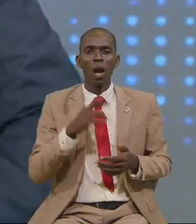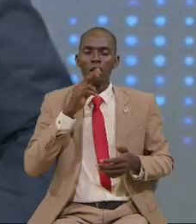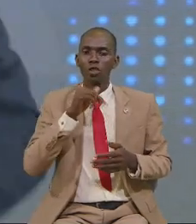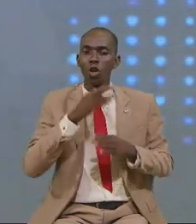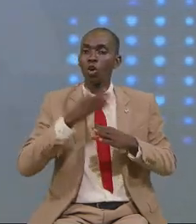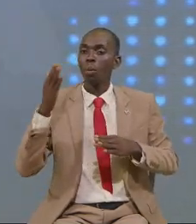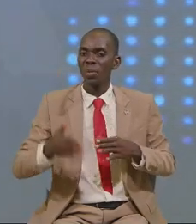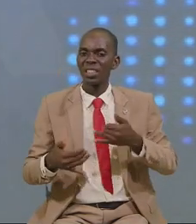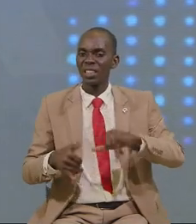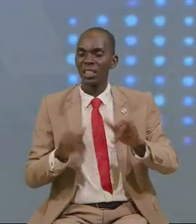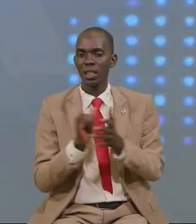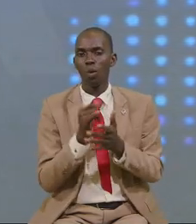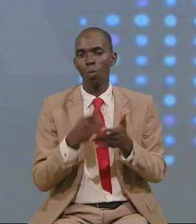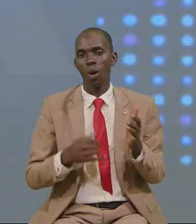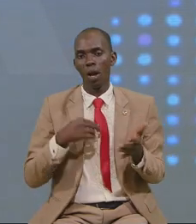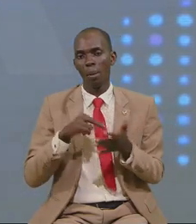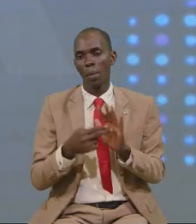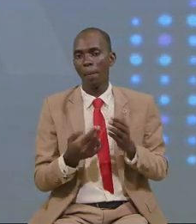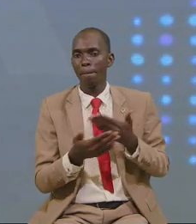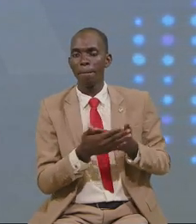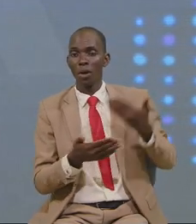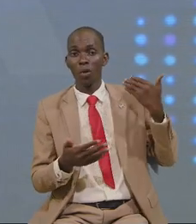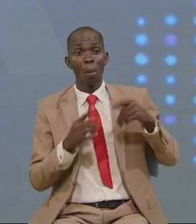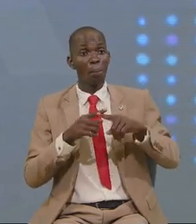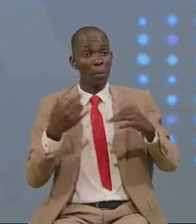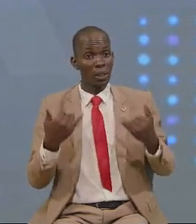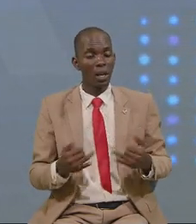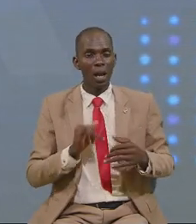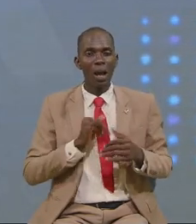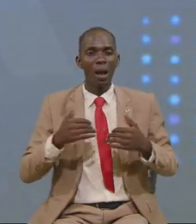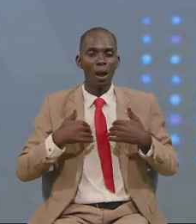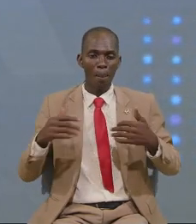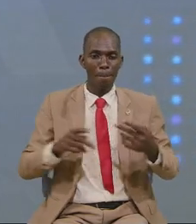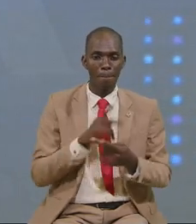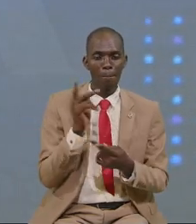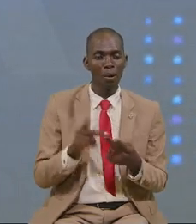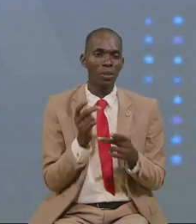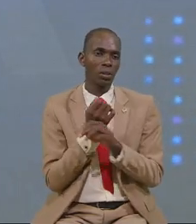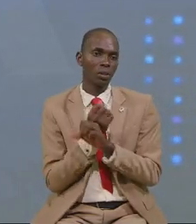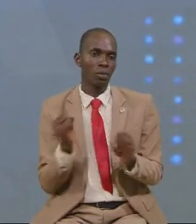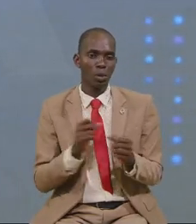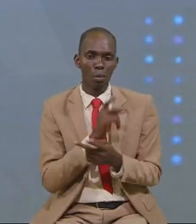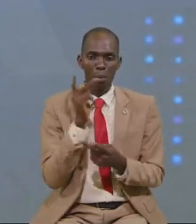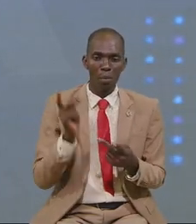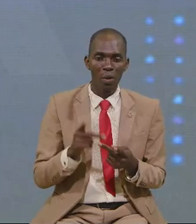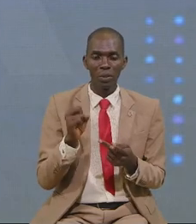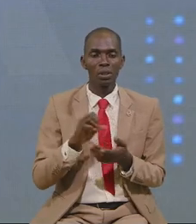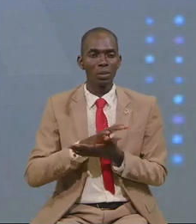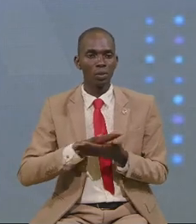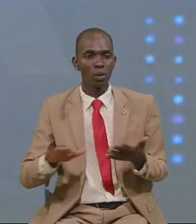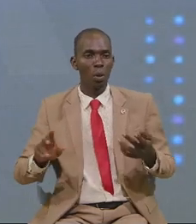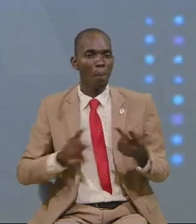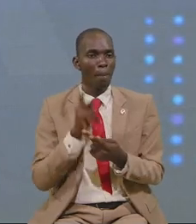get from heaven, but I have perfect salvation. I have perfect sanctification. I have the perfect